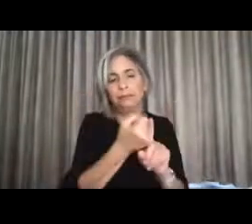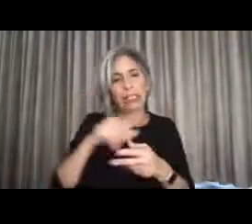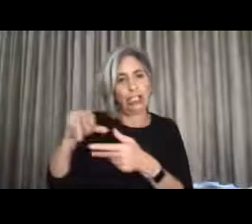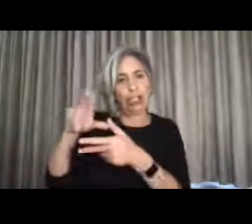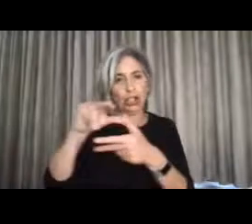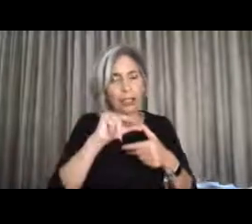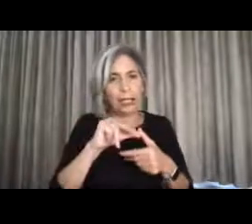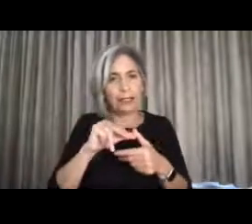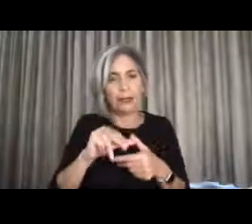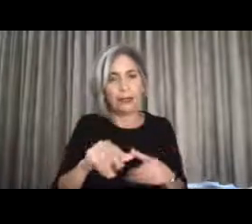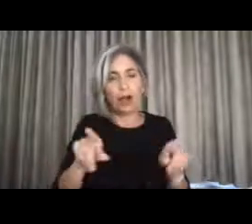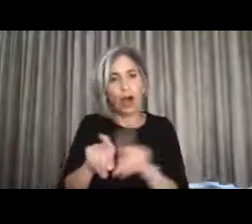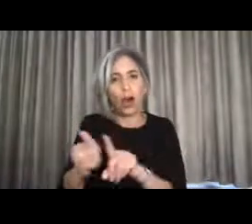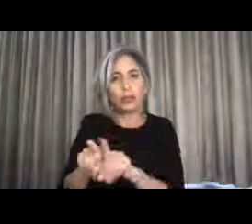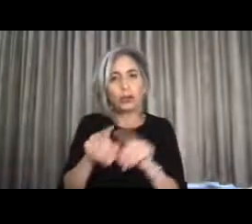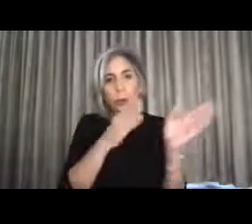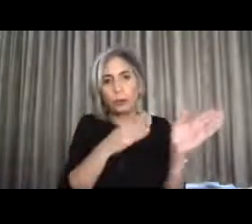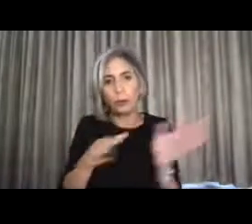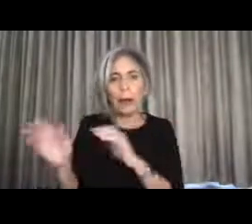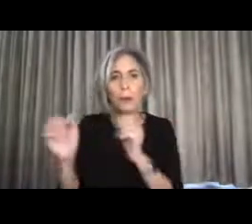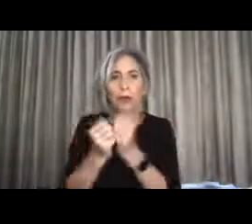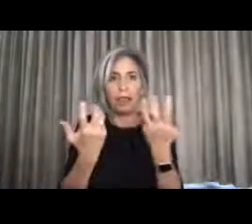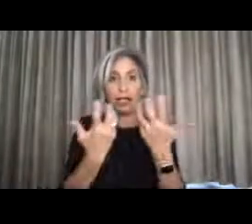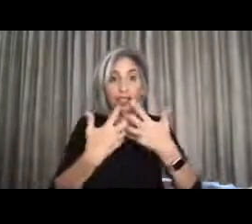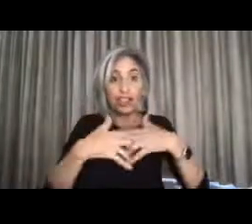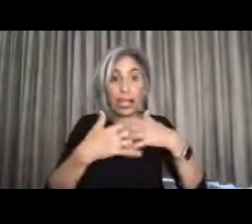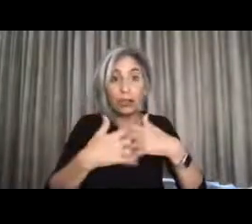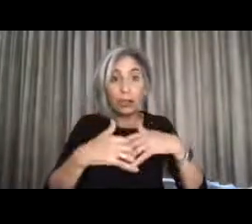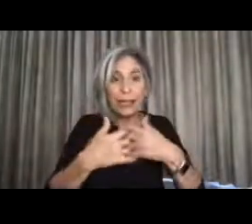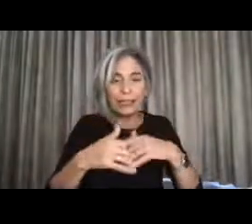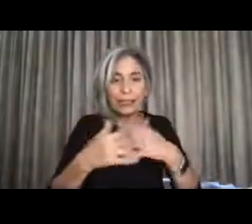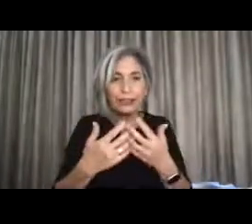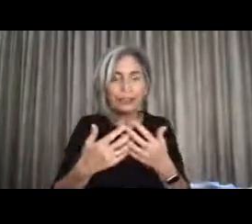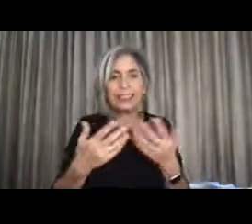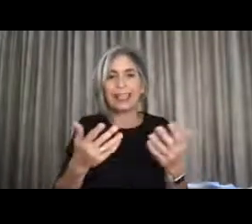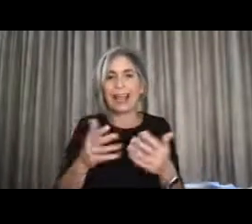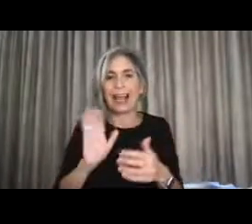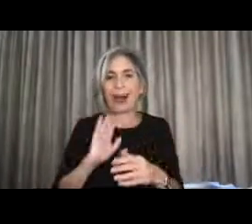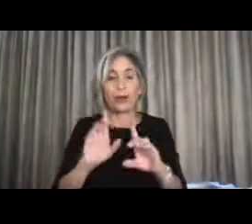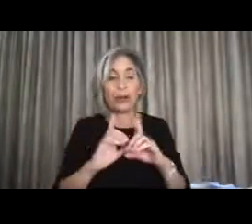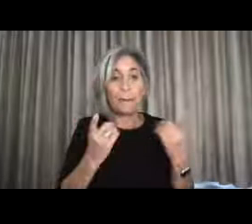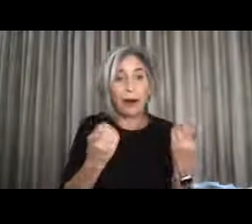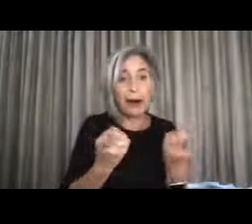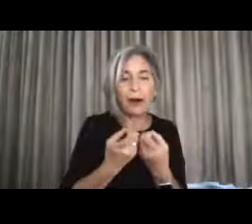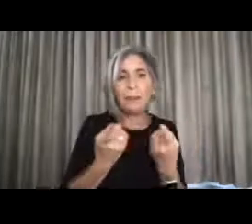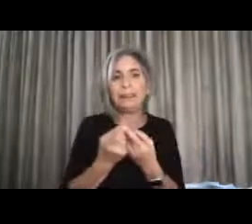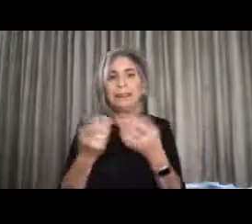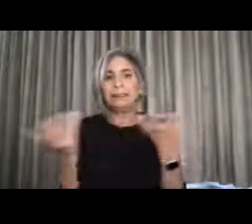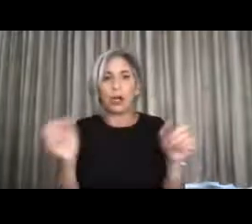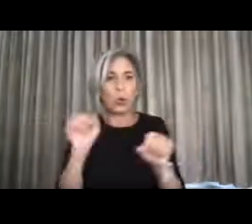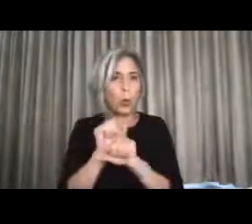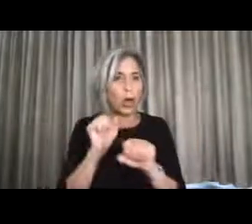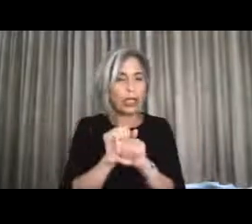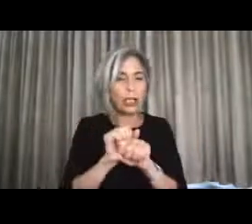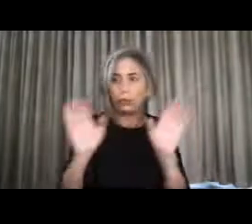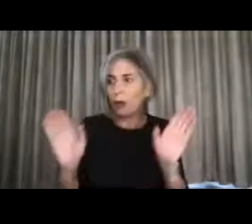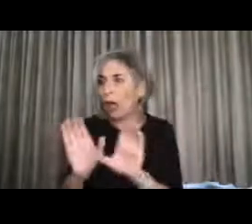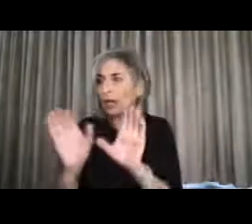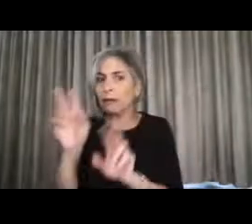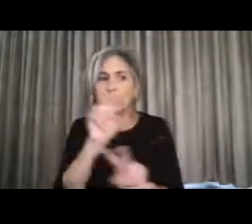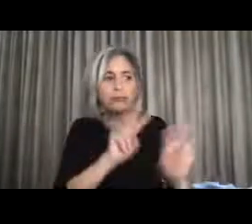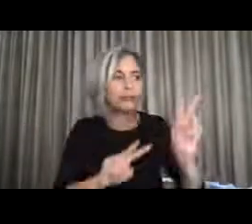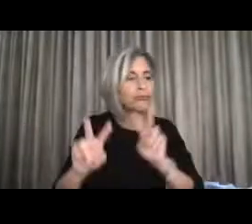prepped with fuel for generators and all those things. Our engineering department, in conjunction with our streets department, is actively monitoring all of our